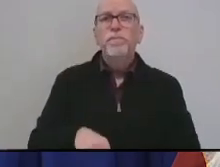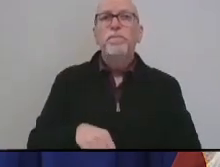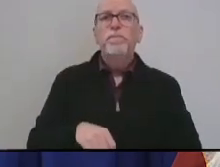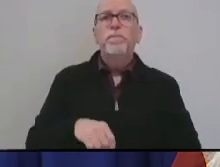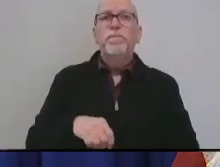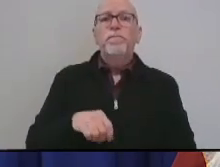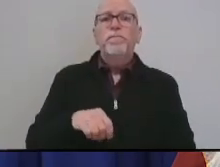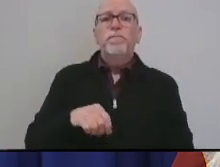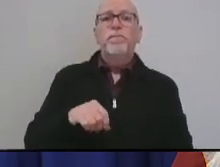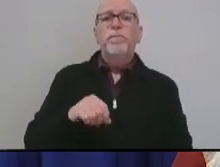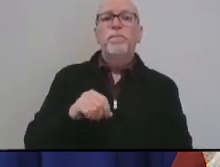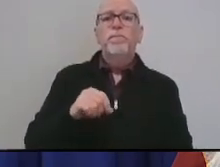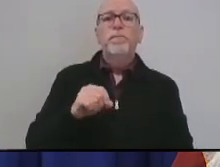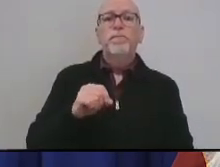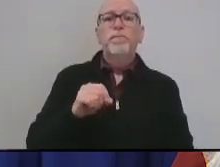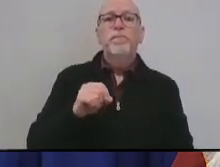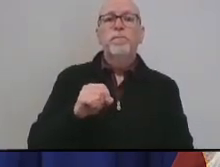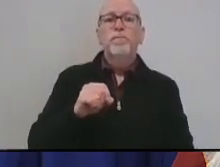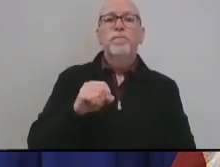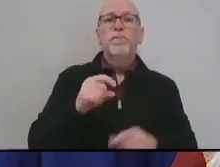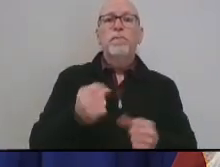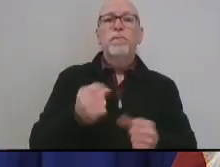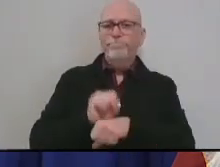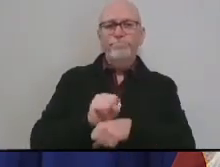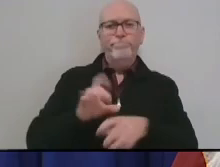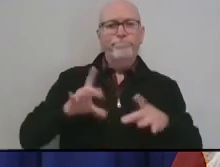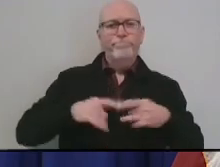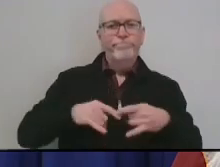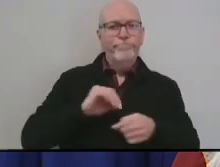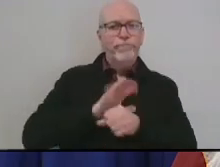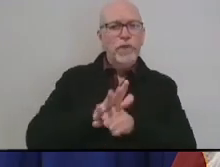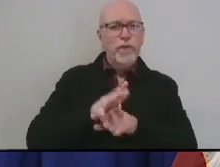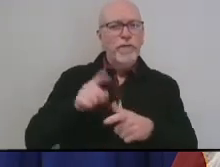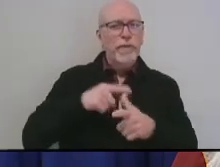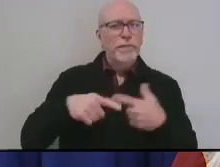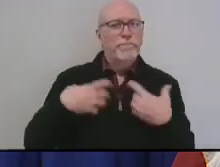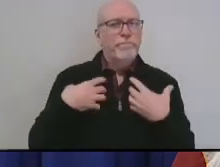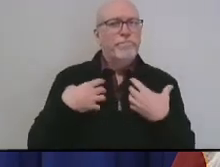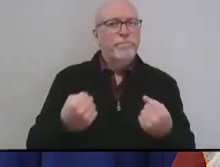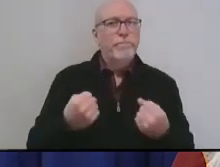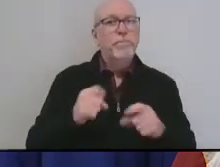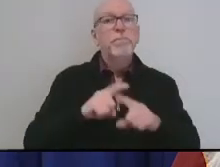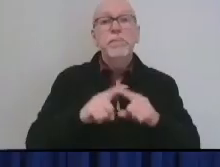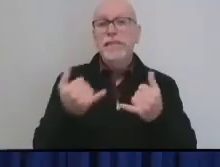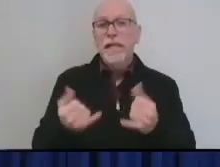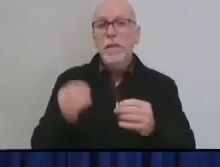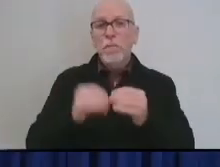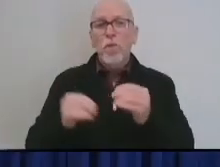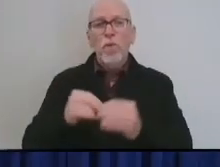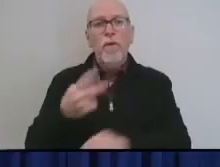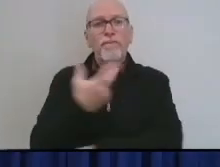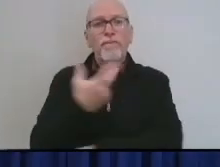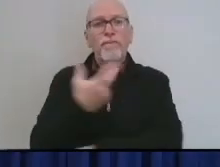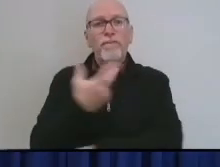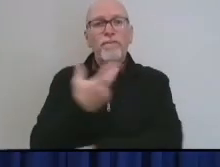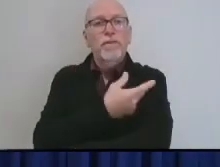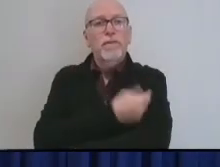the number of folks who have recuperated, who have vaccinating more and more and more. And we have a very efficient,